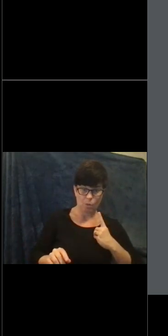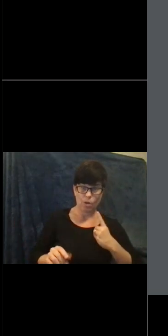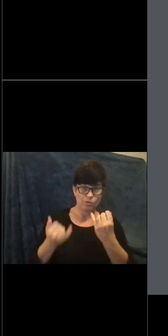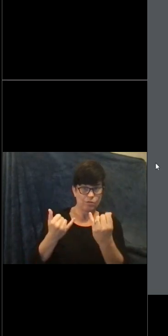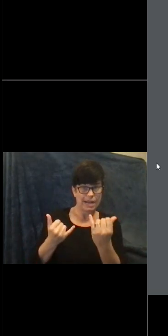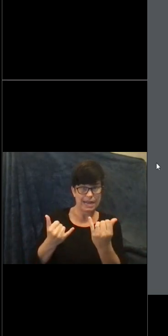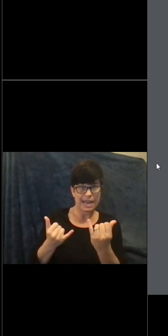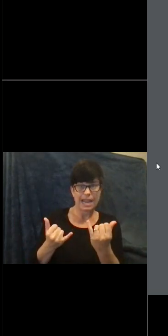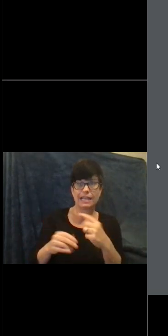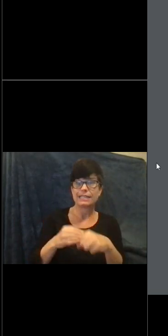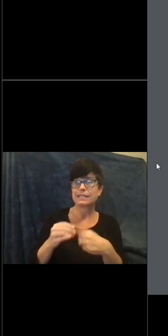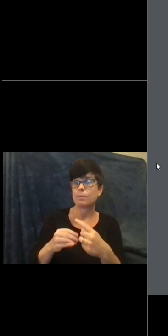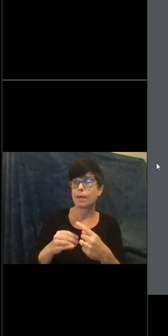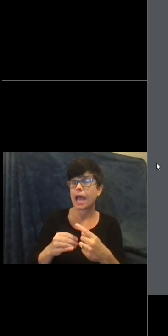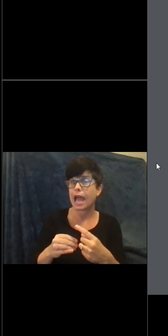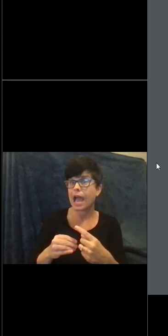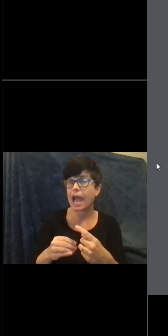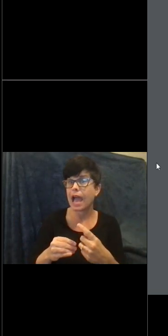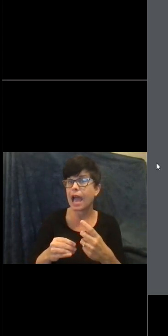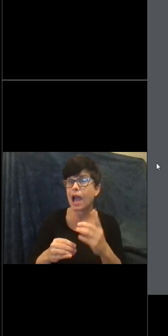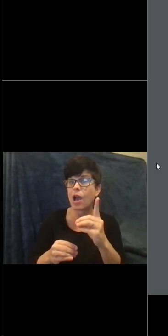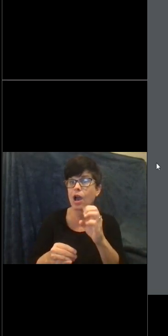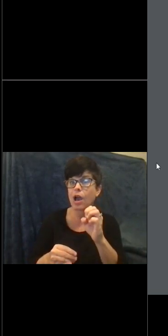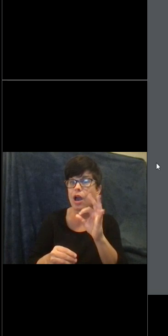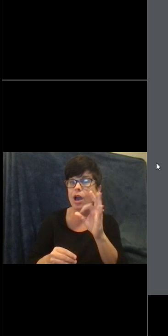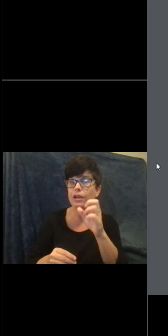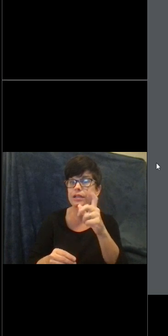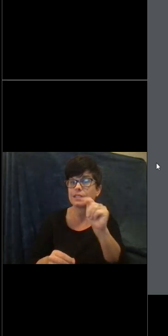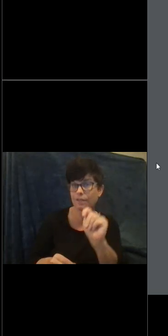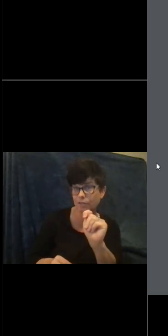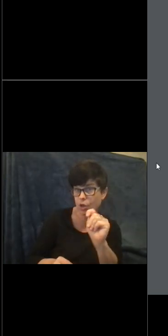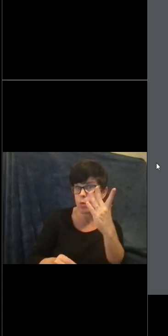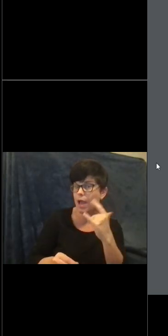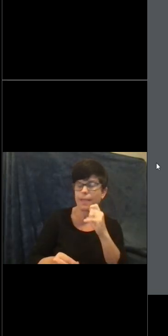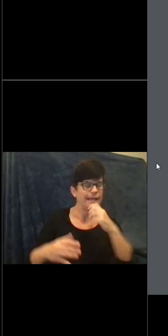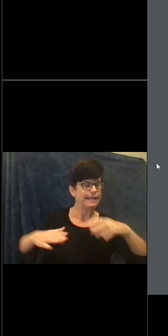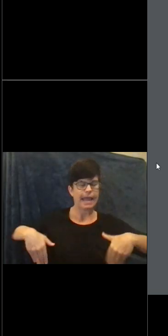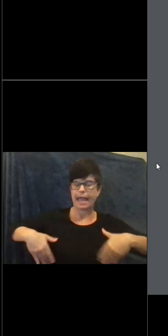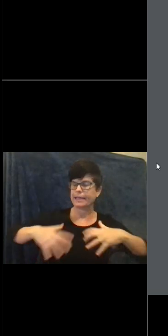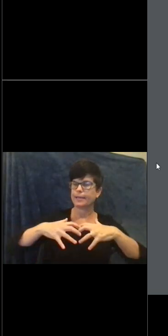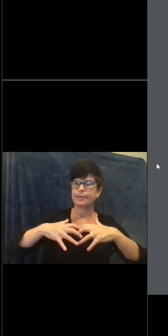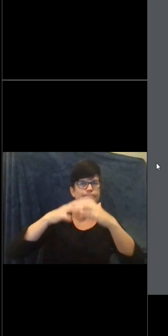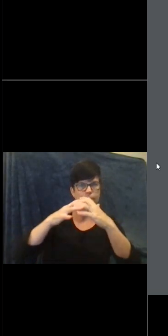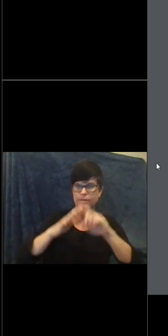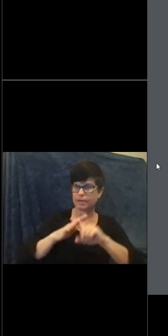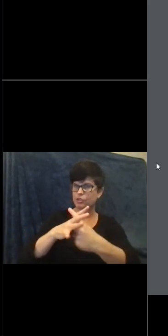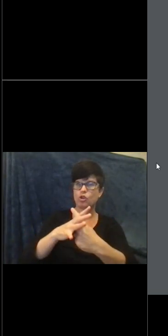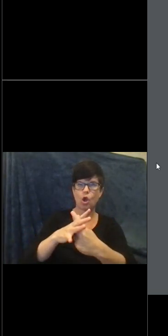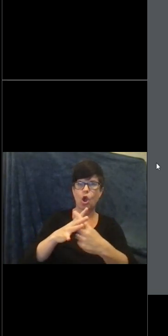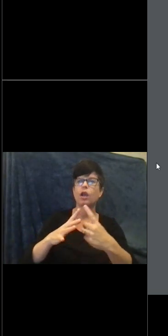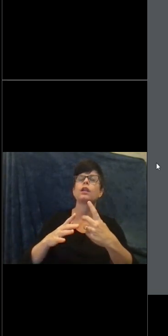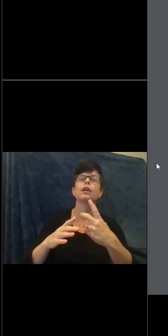really the default based on the failure to construct the park, the public plaza, and commence construction on that point.